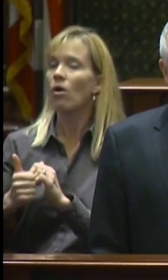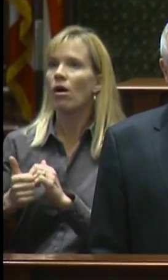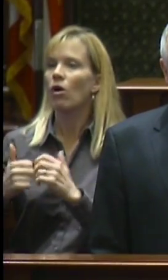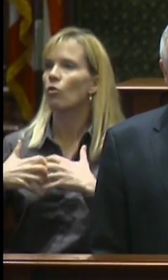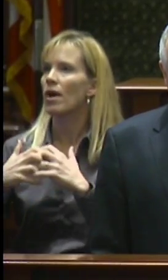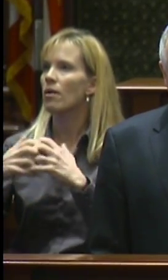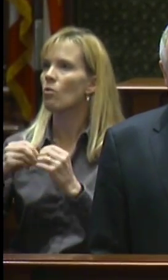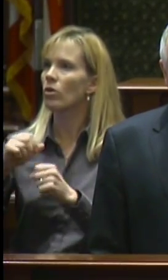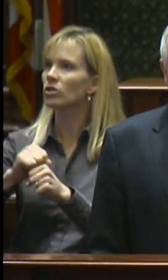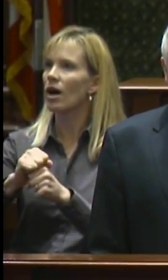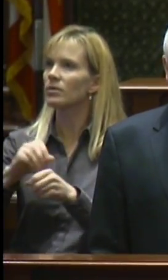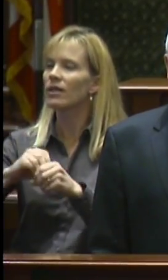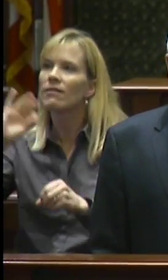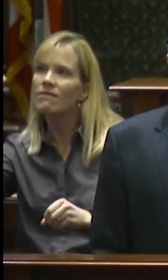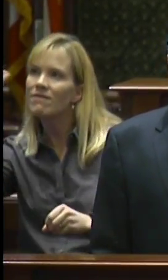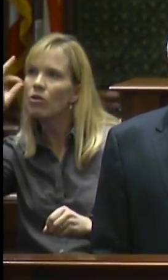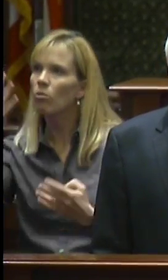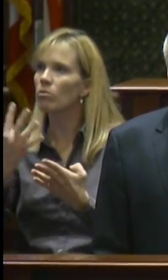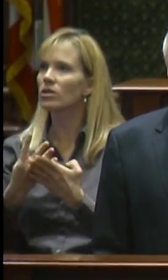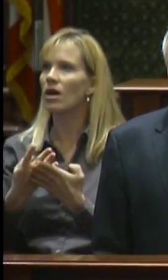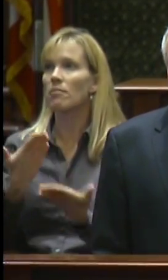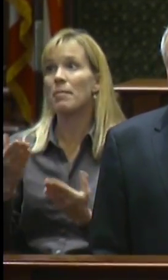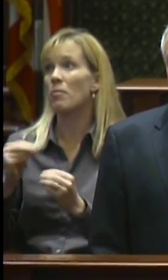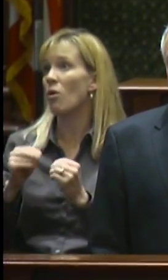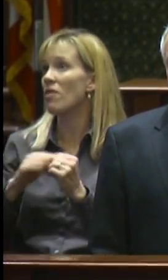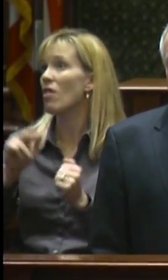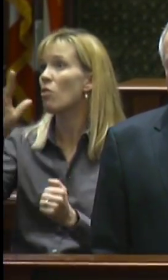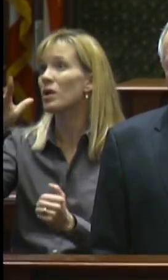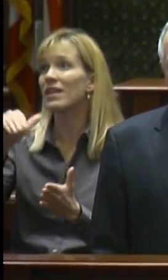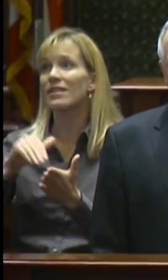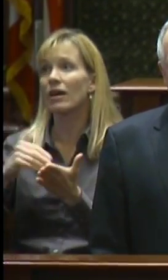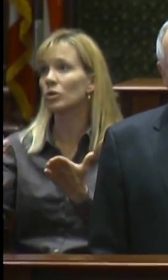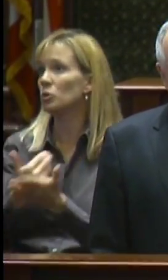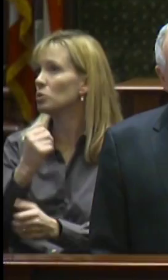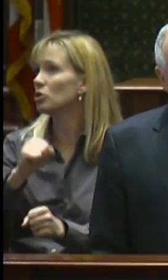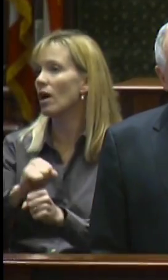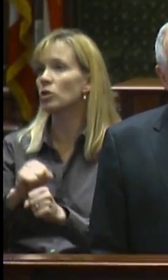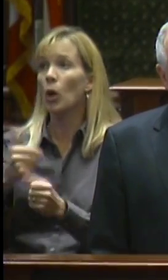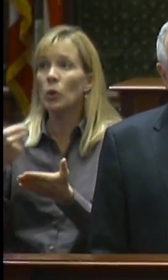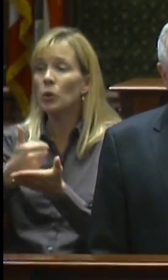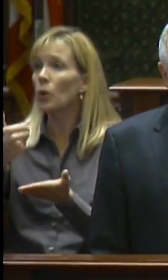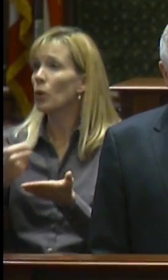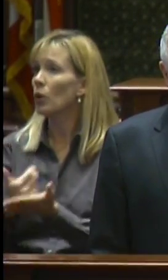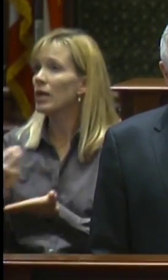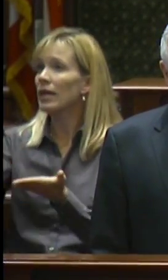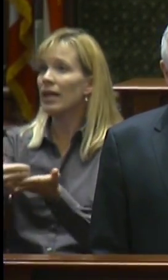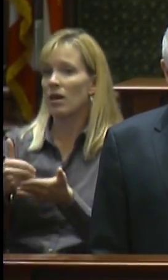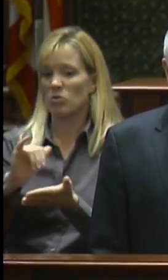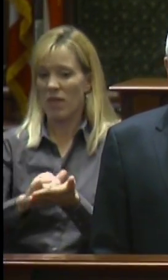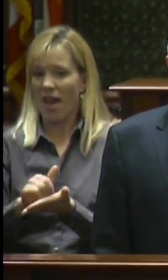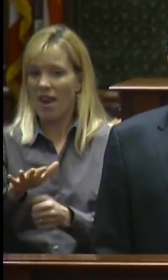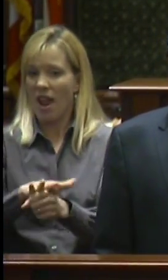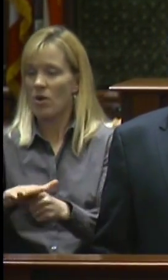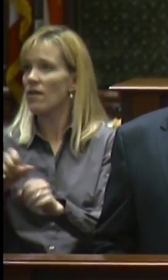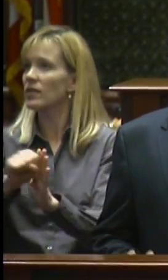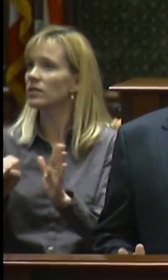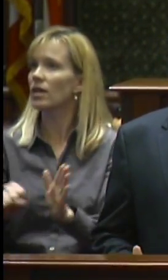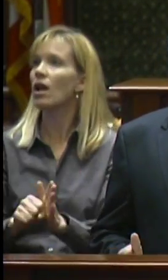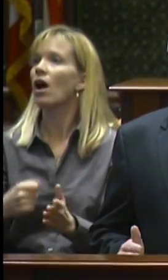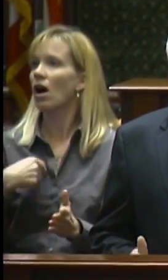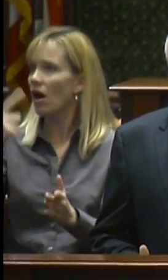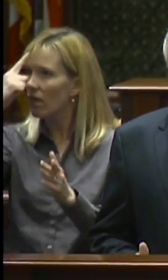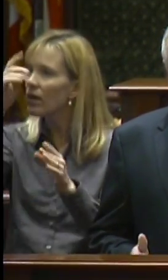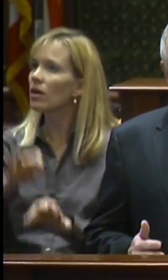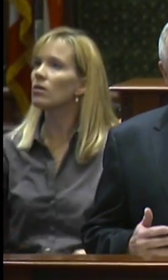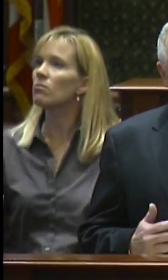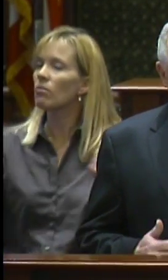jobs in a federal prison, or maybe more than 3,000 new jobs, new income to a part of our state. And I think it's important